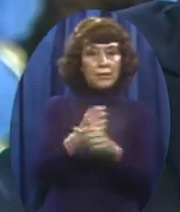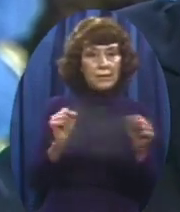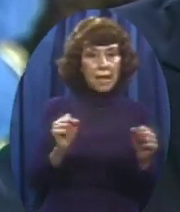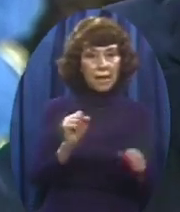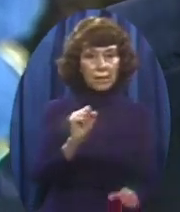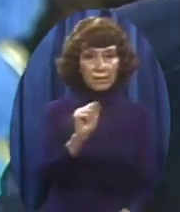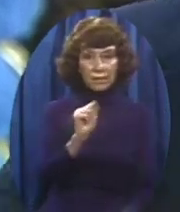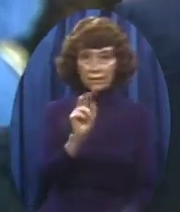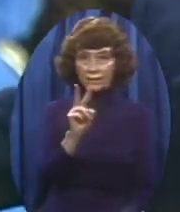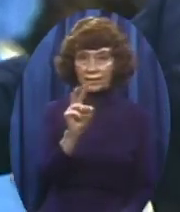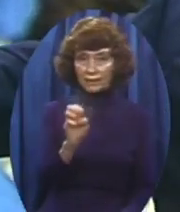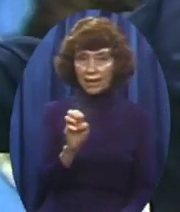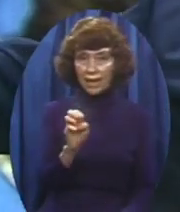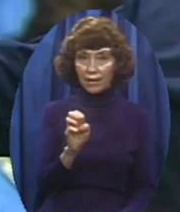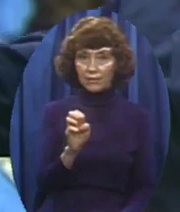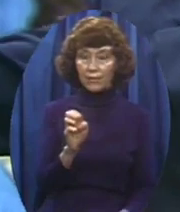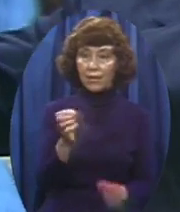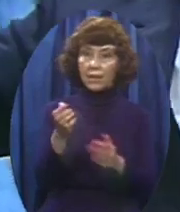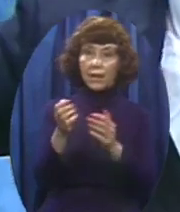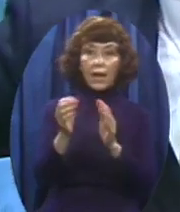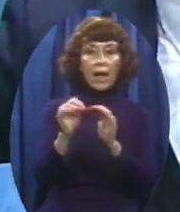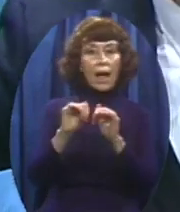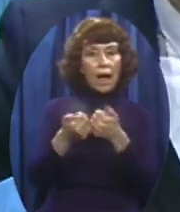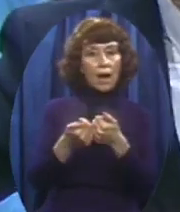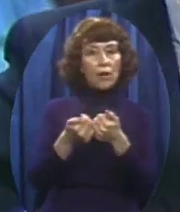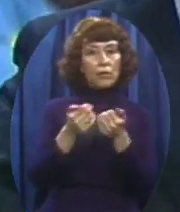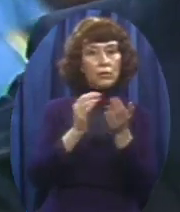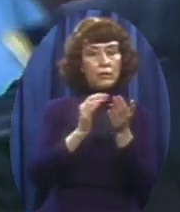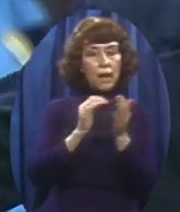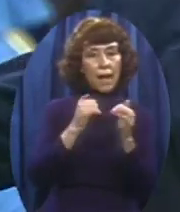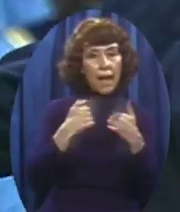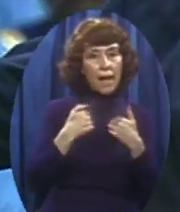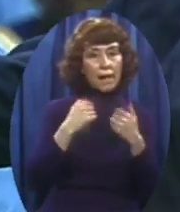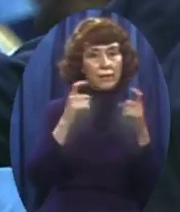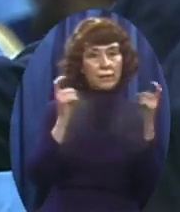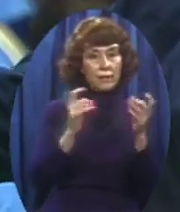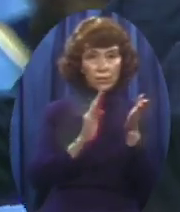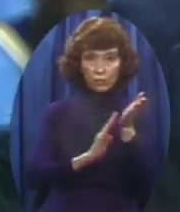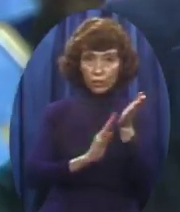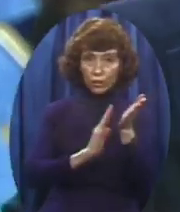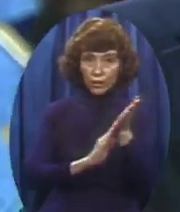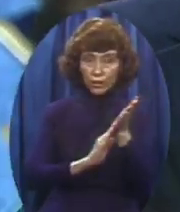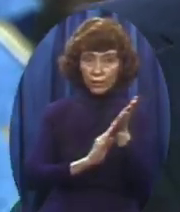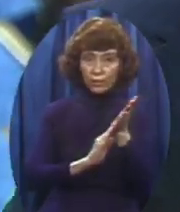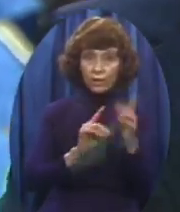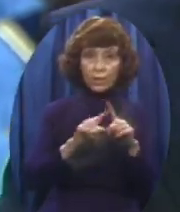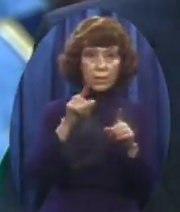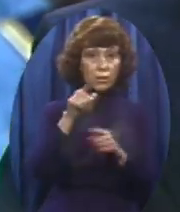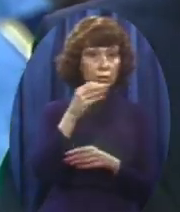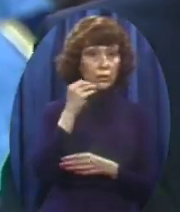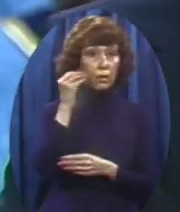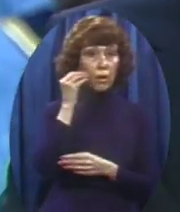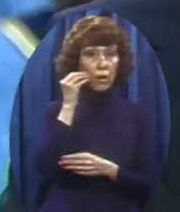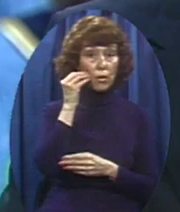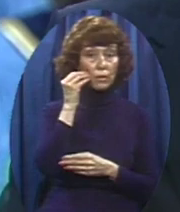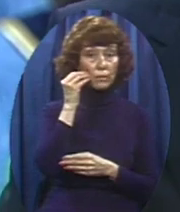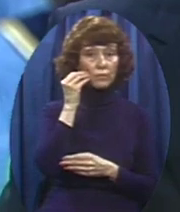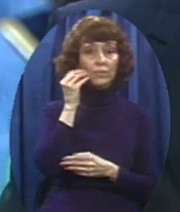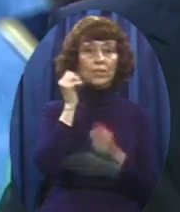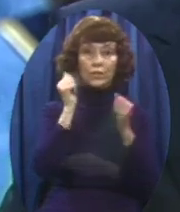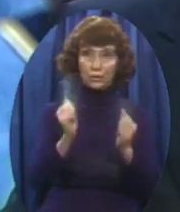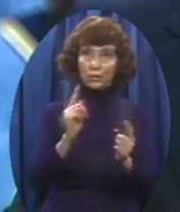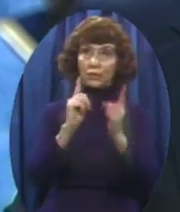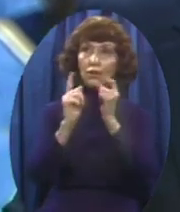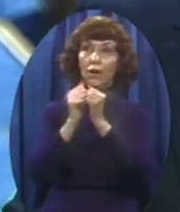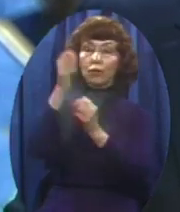be, if you raised your hand or didn't, to step out and come down and give your hand to one of these pastors. Go to a private prayer room